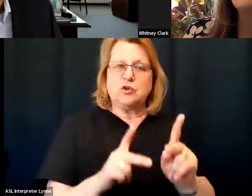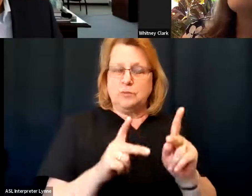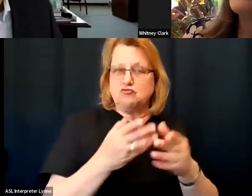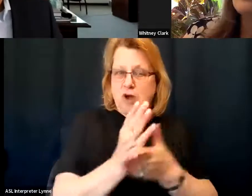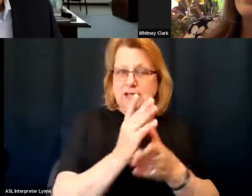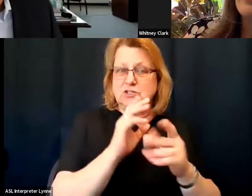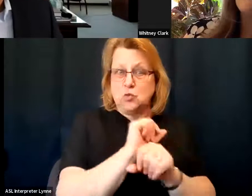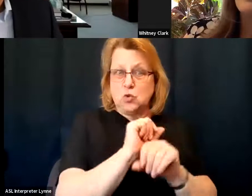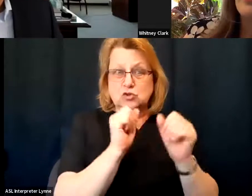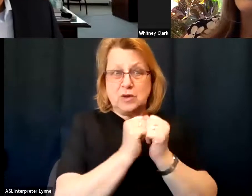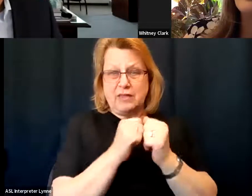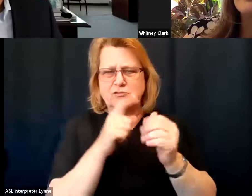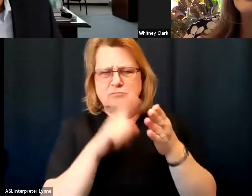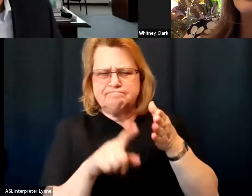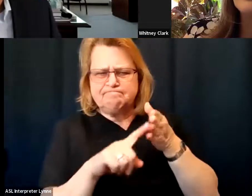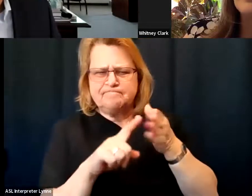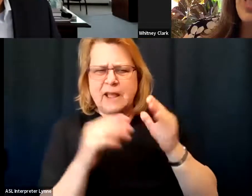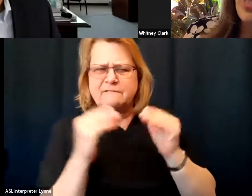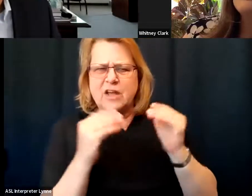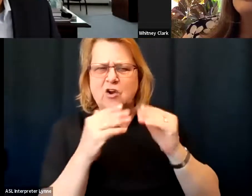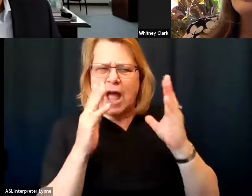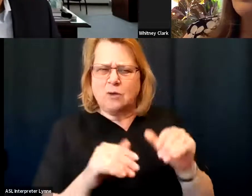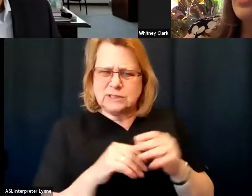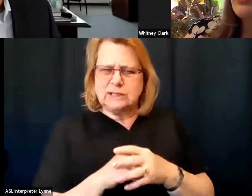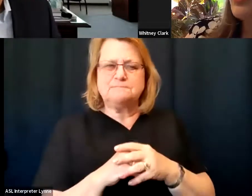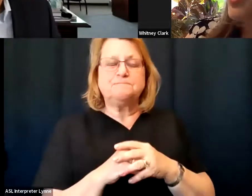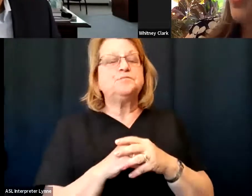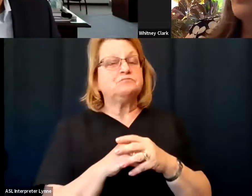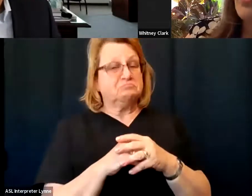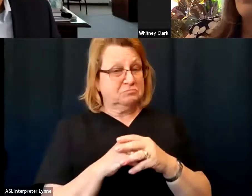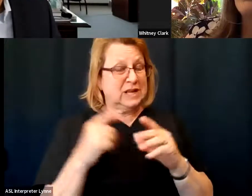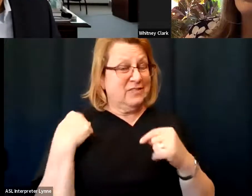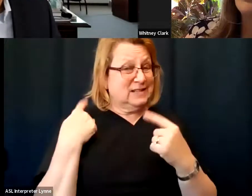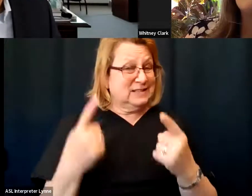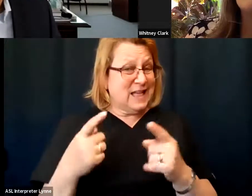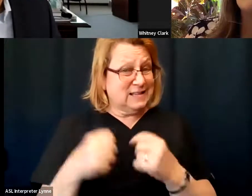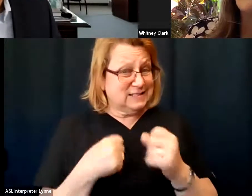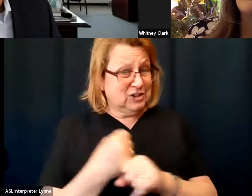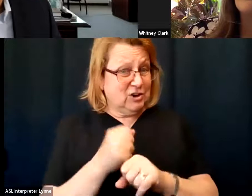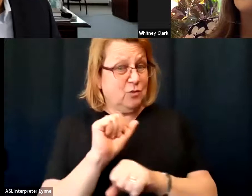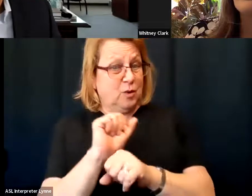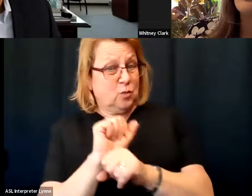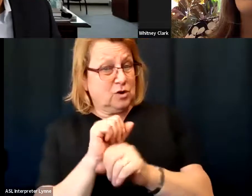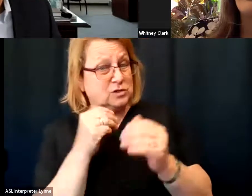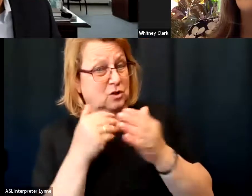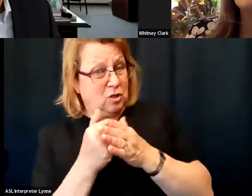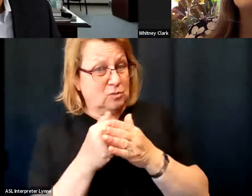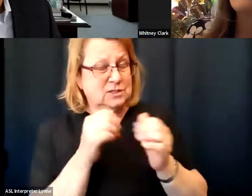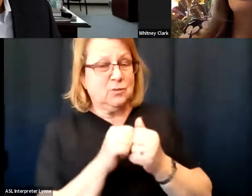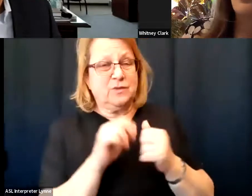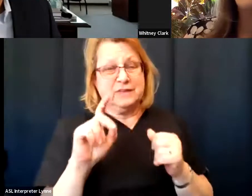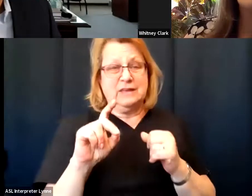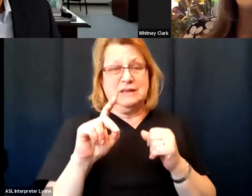together to investigate fair housing cases. So just this past year alone, we worked closely with our DHR